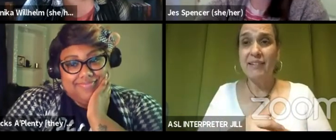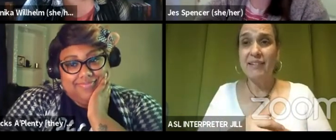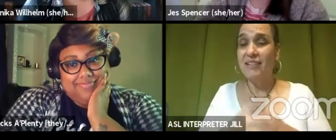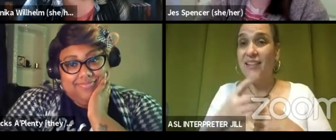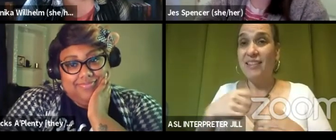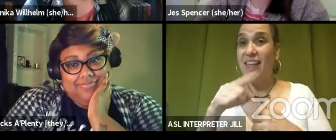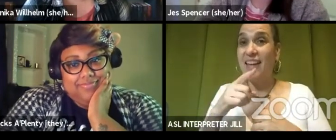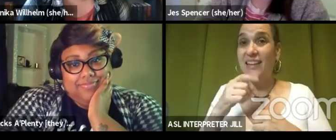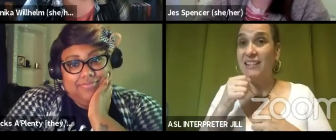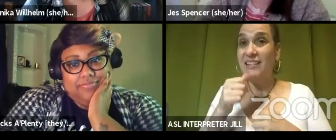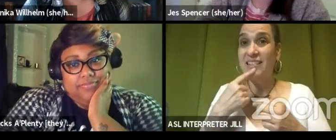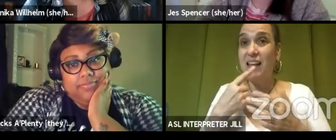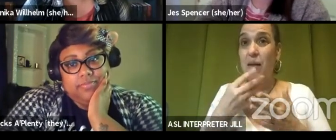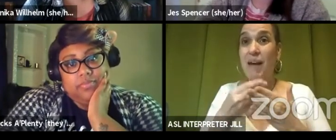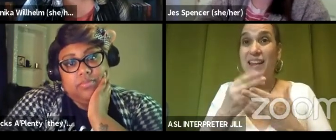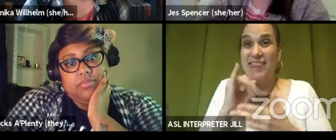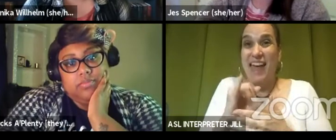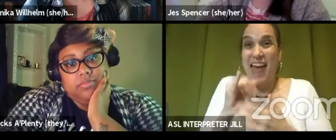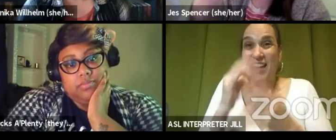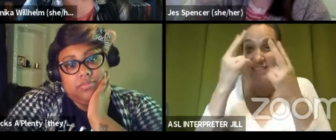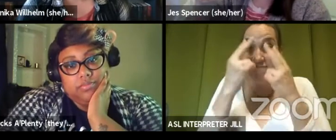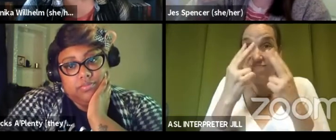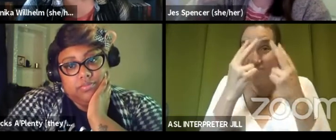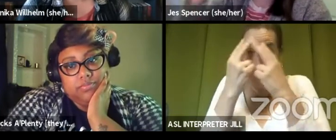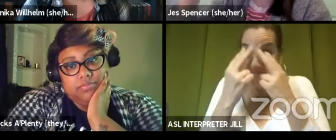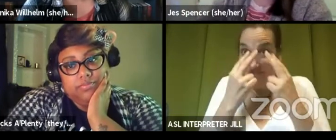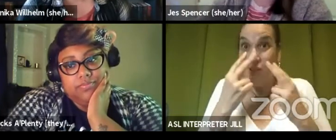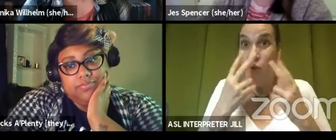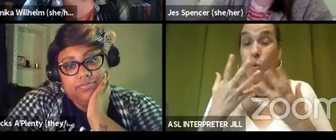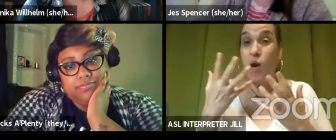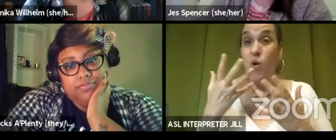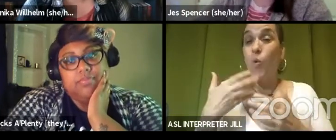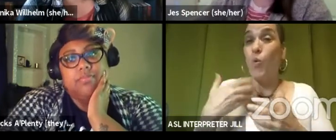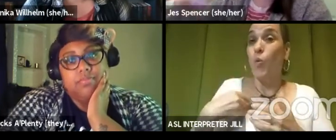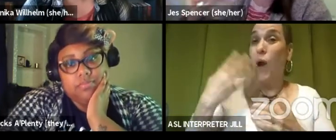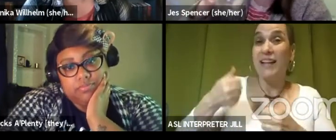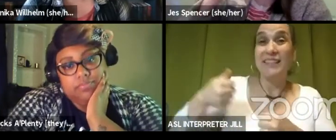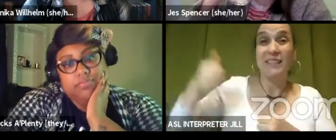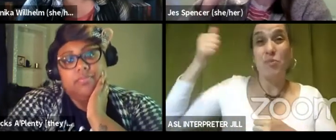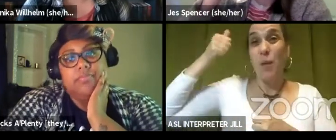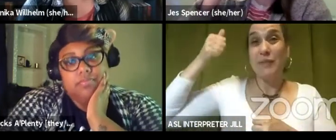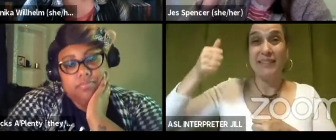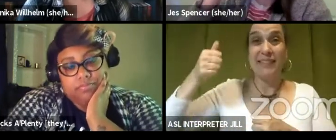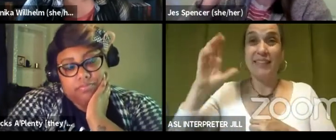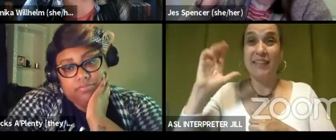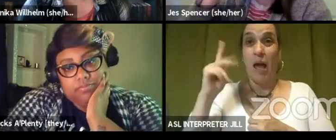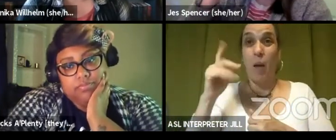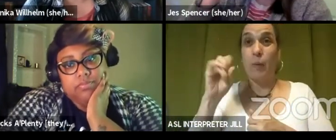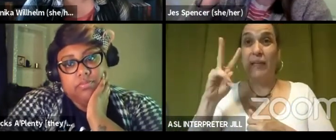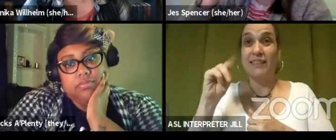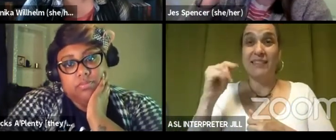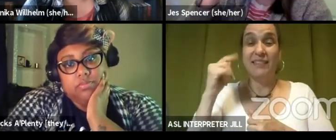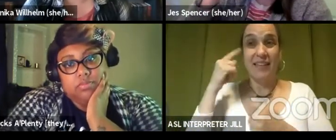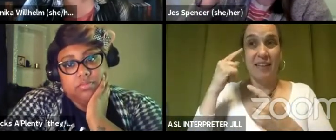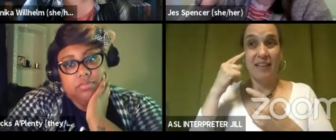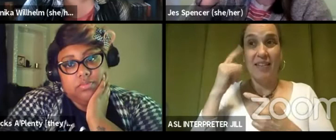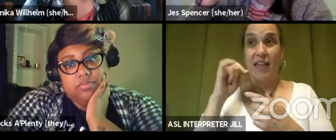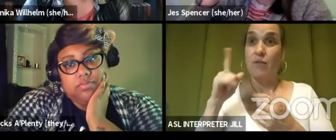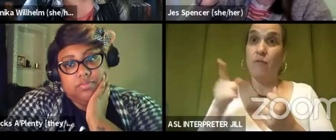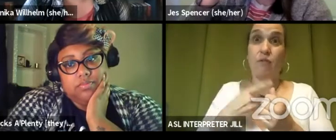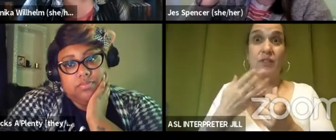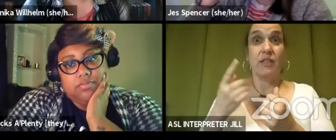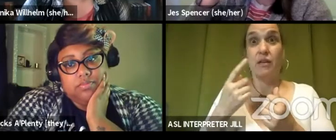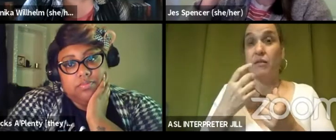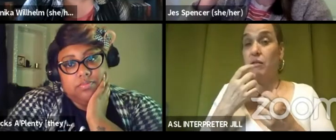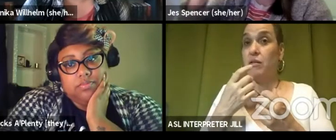you said money, because that's what, like, white supremacy and capitalist thinking, that's the first thing that comes up is money, because that is how you are